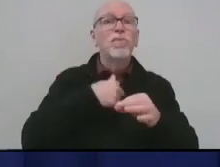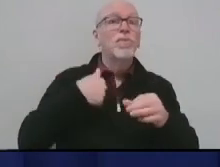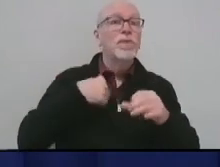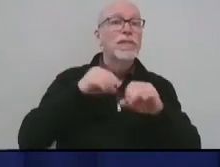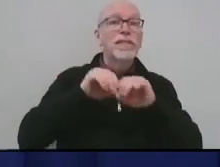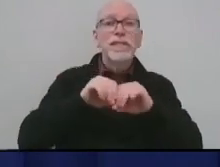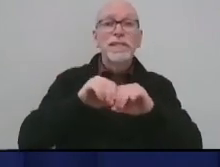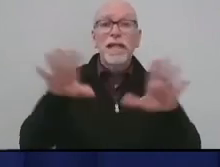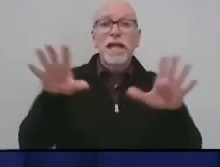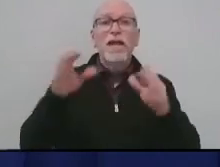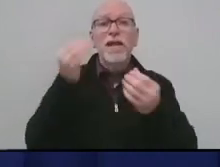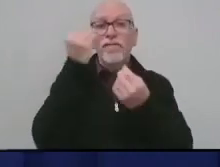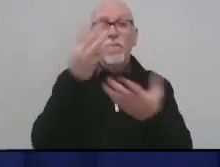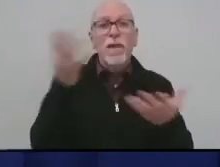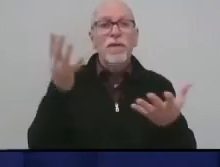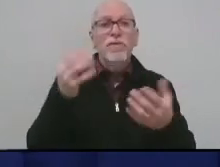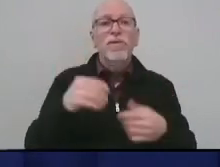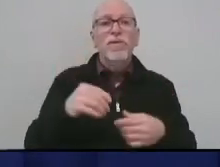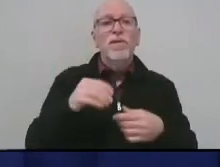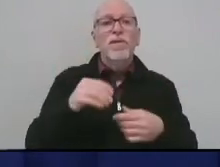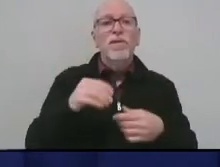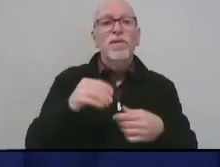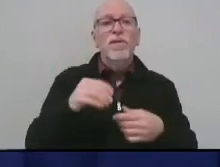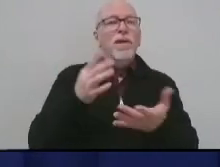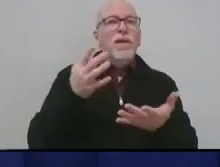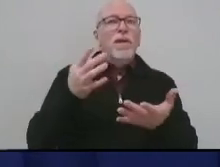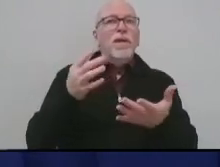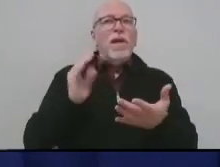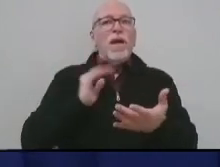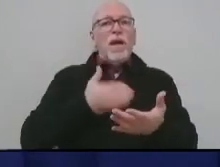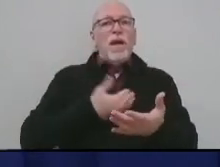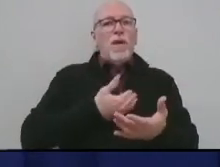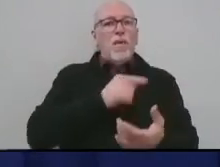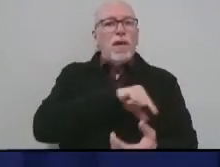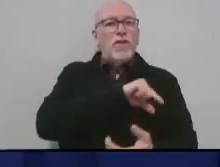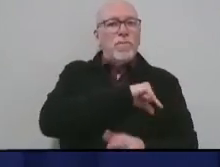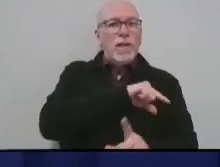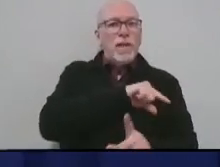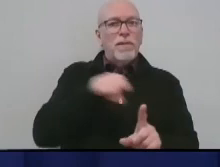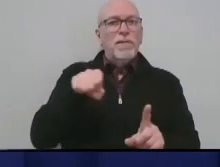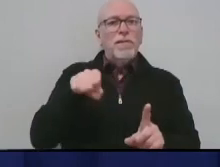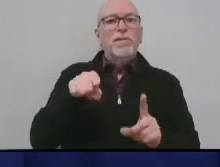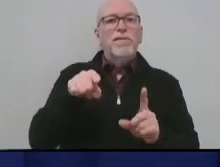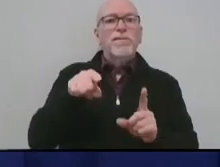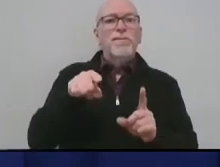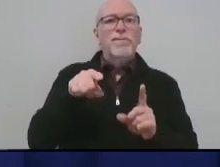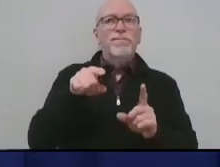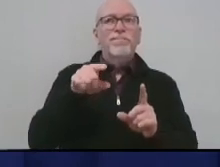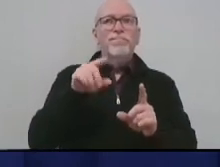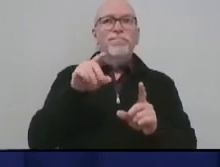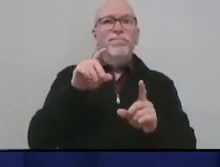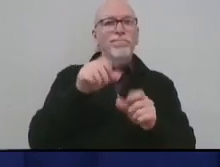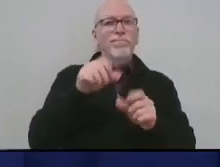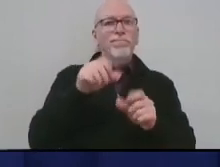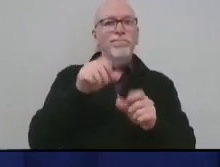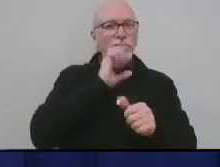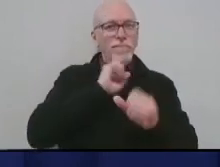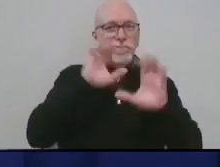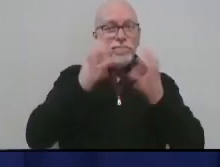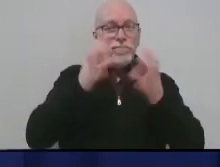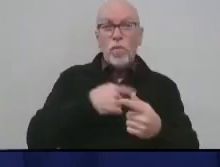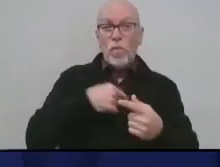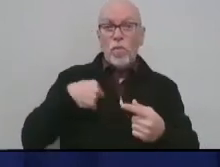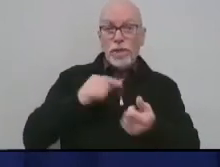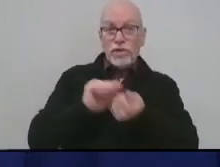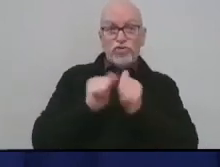Information about the fact that our eligibility is a certain thing, and when we change that, we send more information